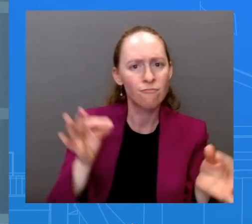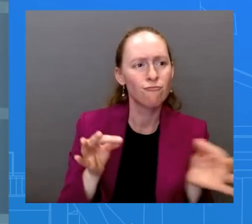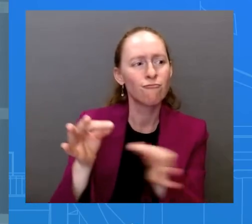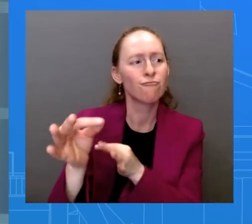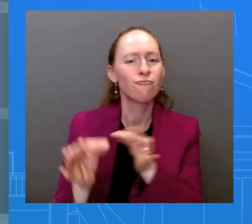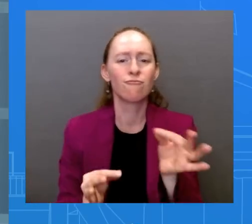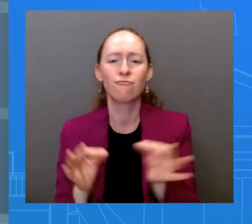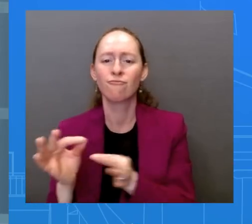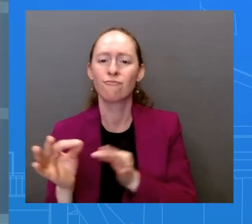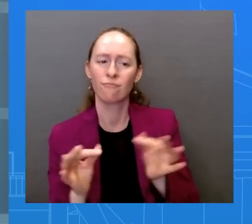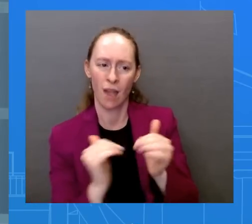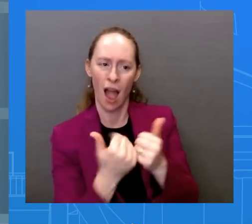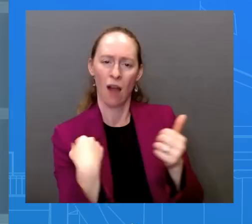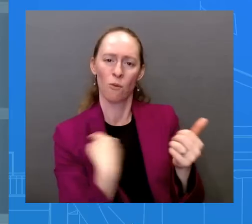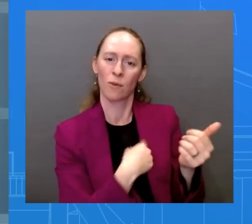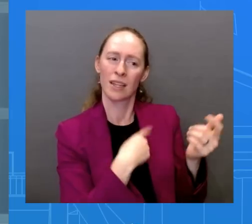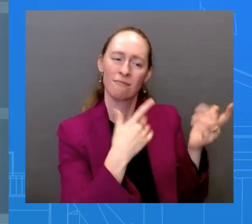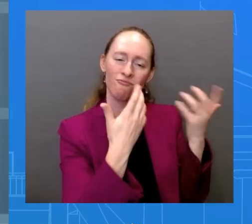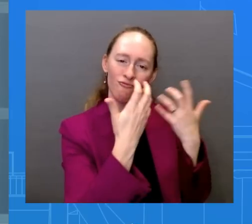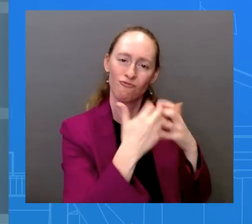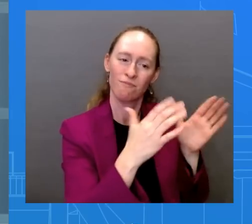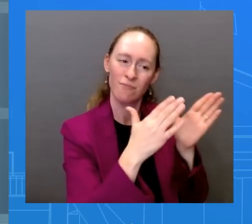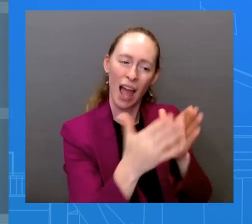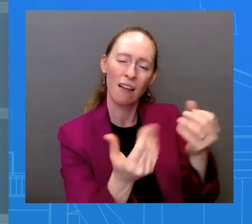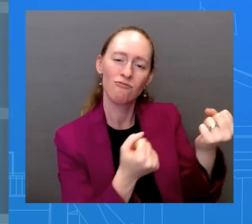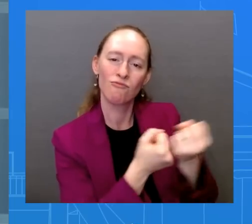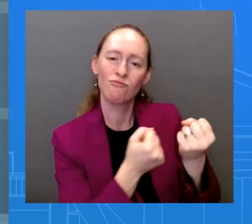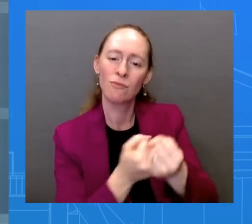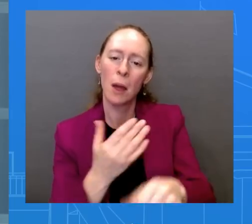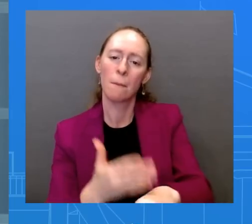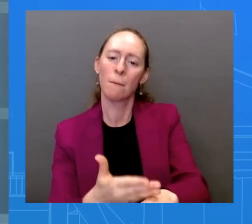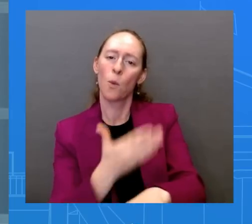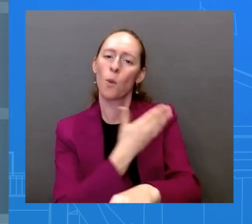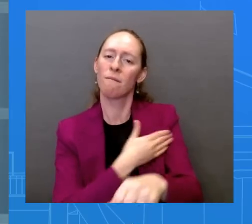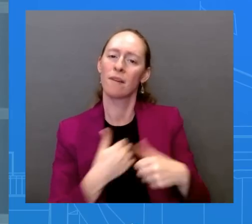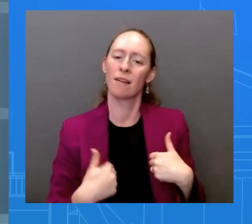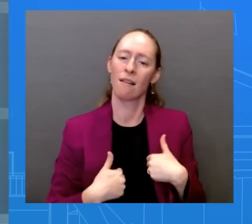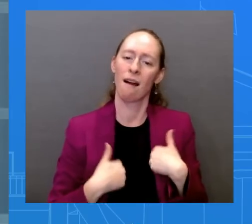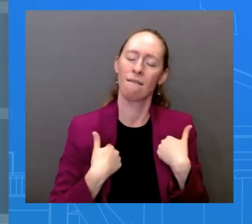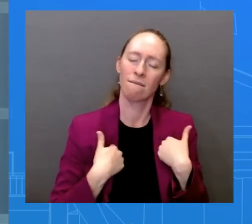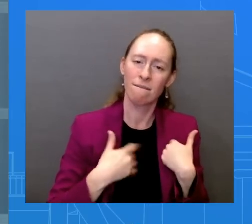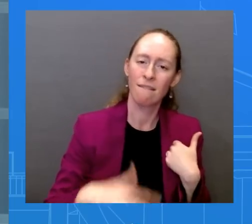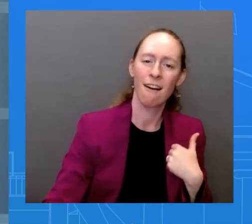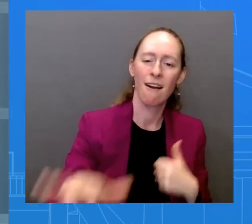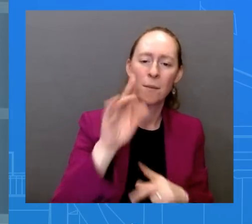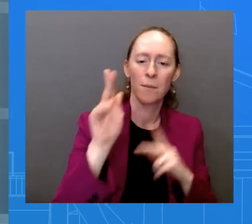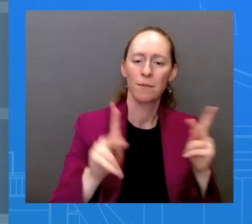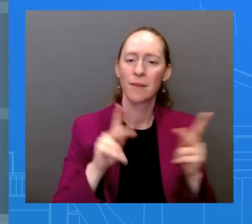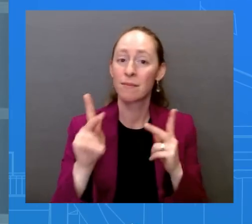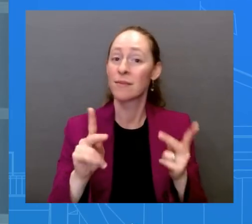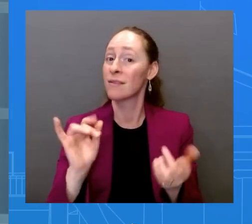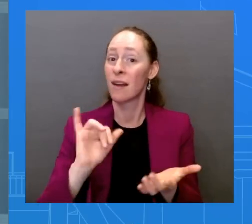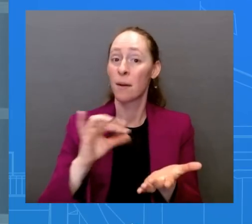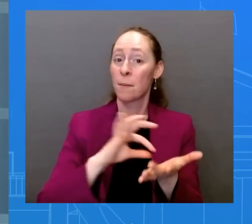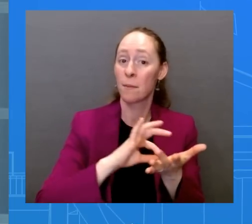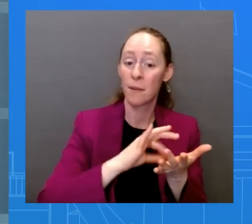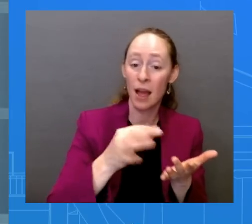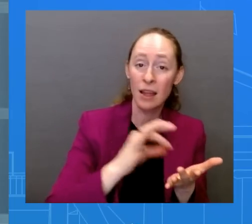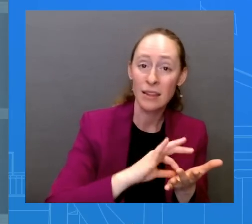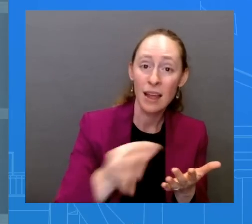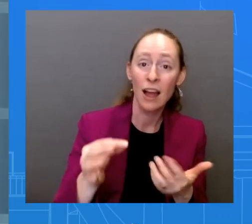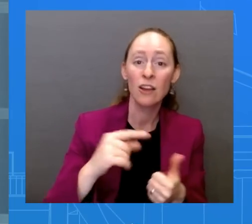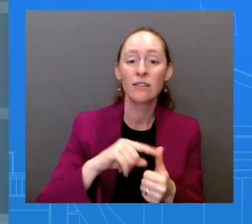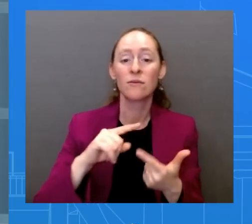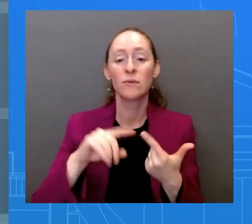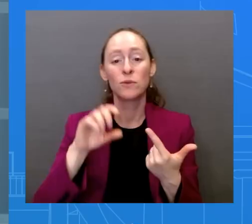the thing. When you think about Medicare, you think about Social Security, you think about the pieces of legislation that we have passed,